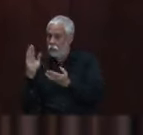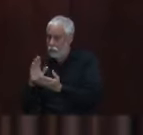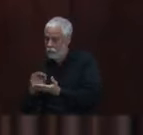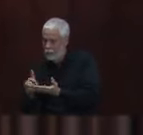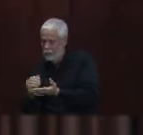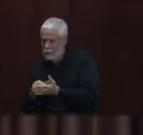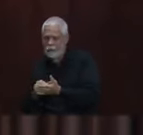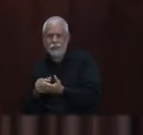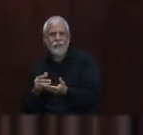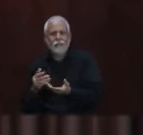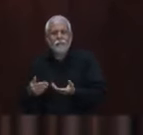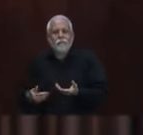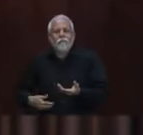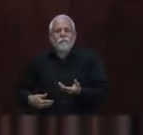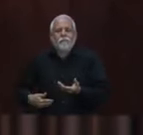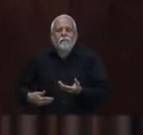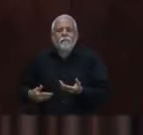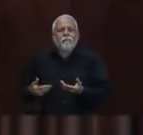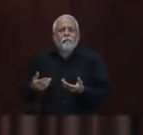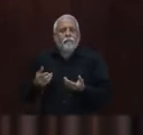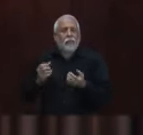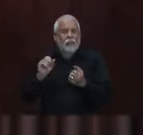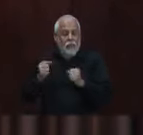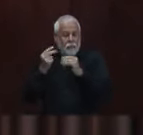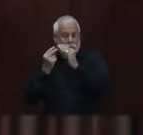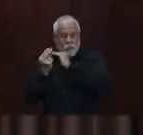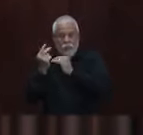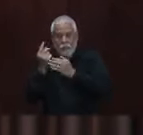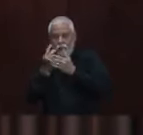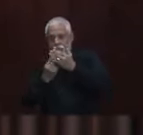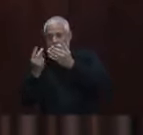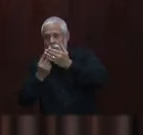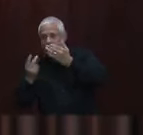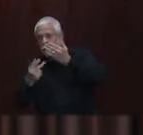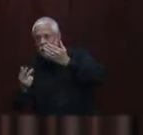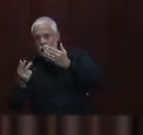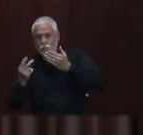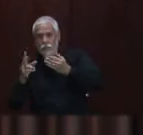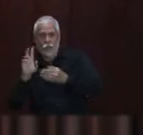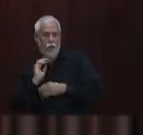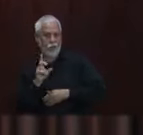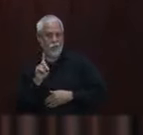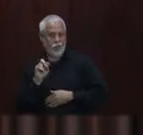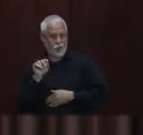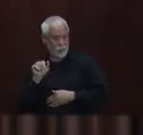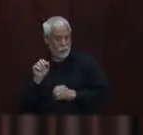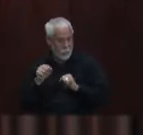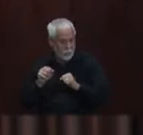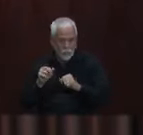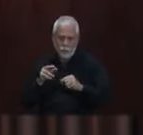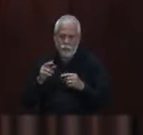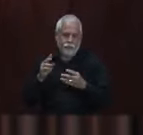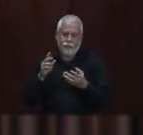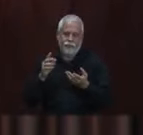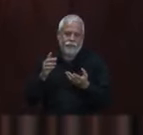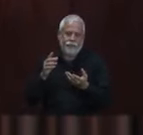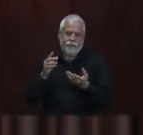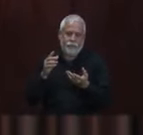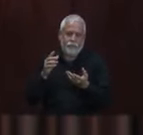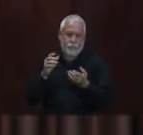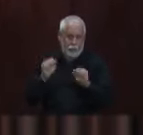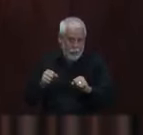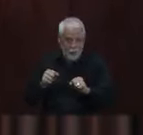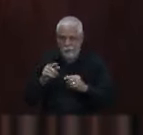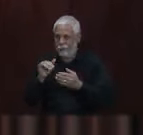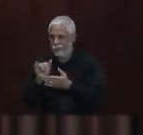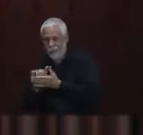back down? Just, I don't know, I guess how predictive of like the coming weeks is the data we have, or is that just unfortunately